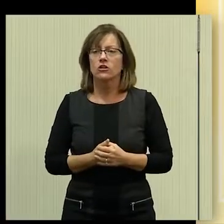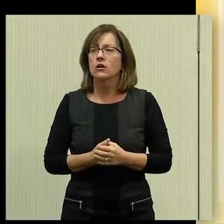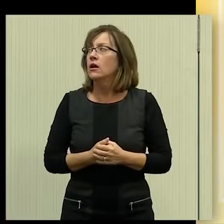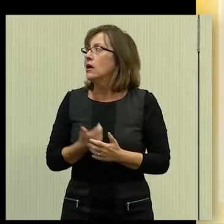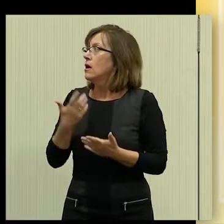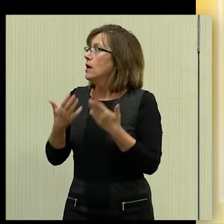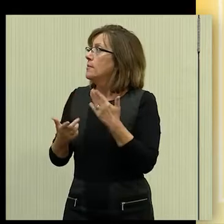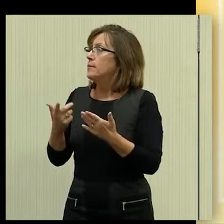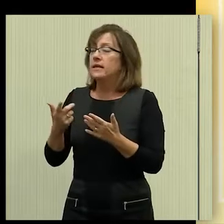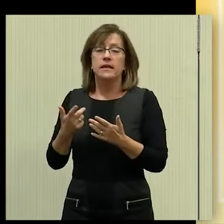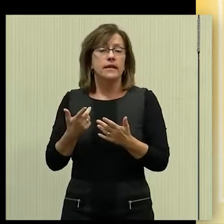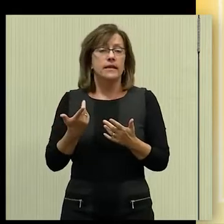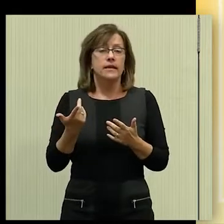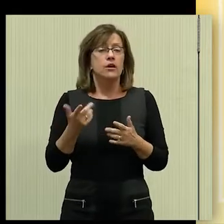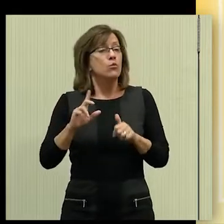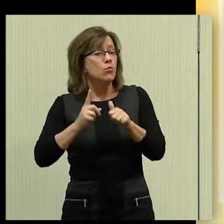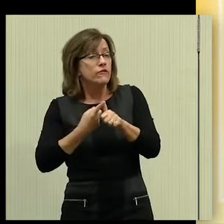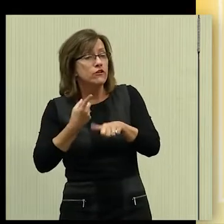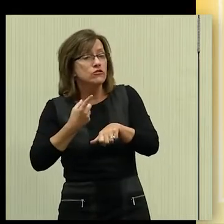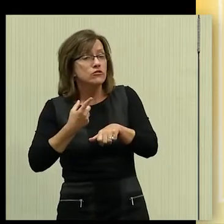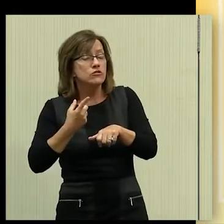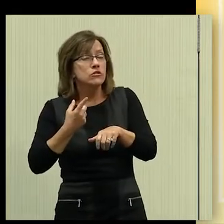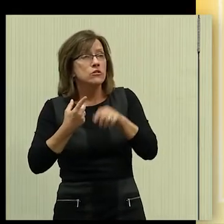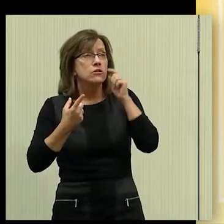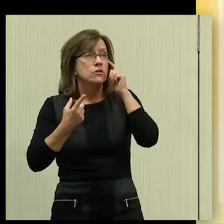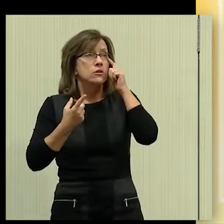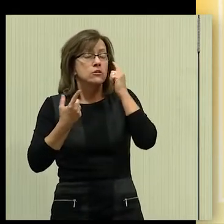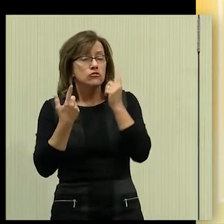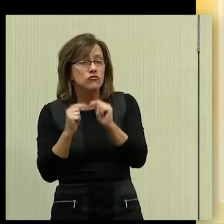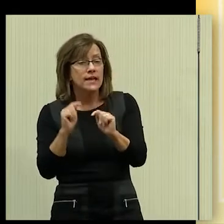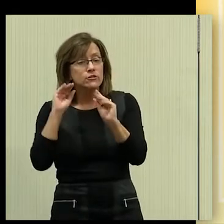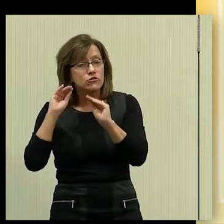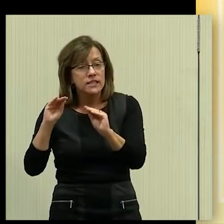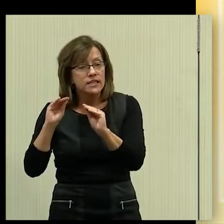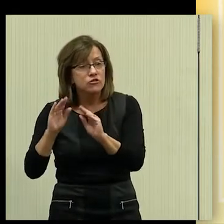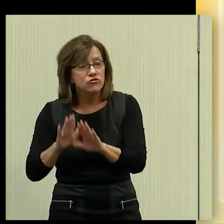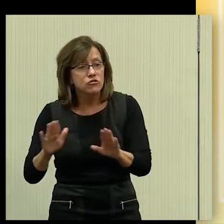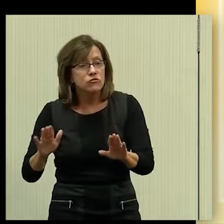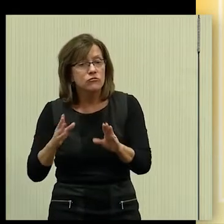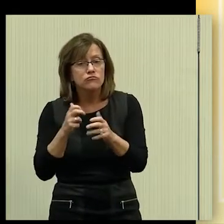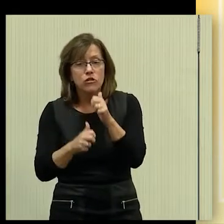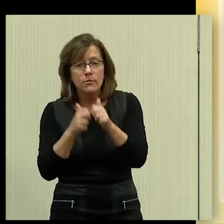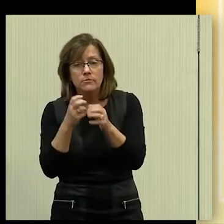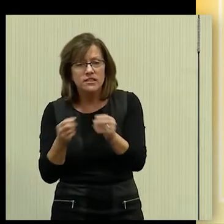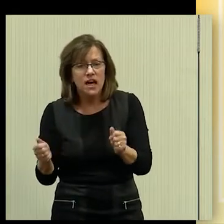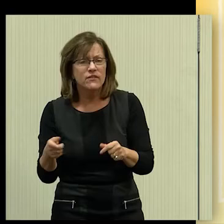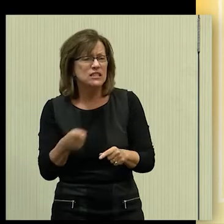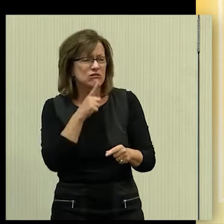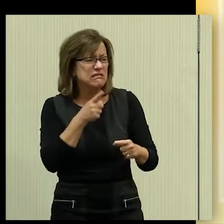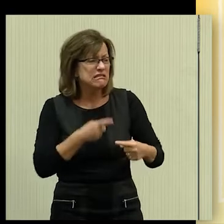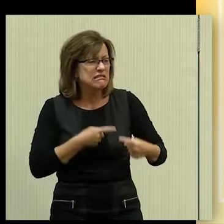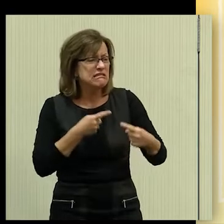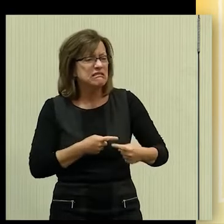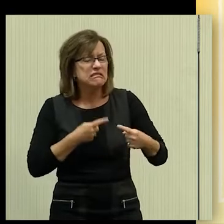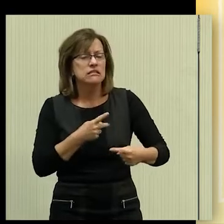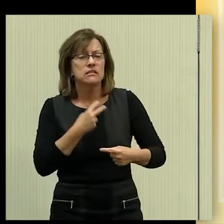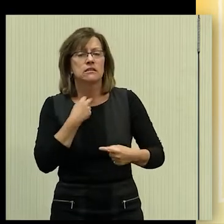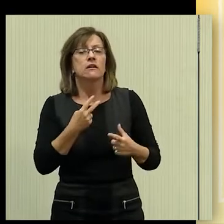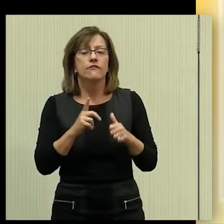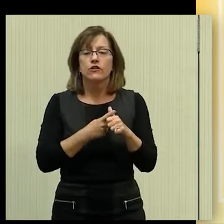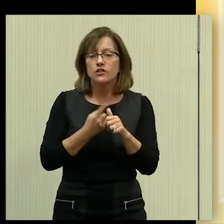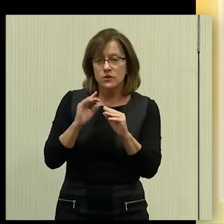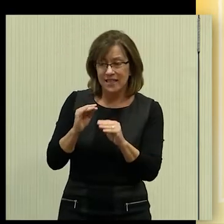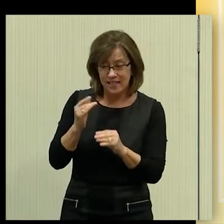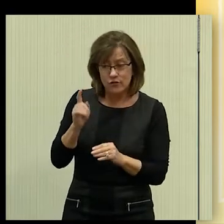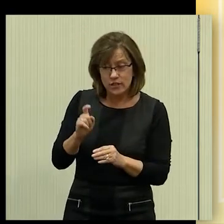that they get an adult. When we're first trying to teach children how to problem solve and they're really struggling, we teach them first, if they